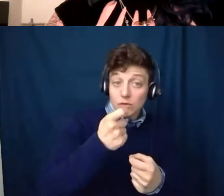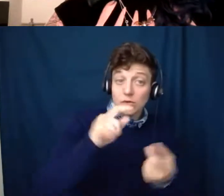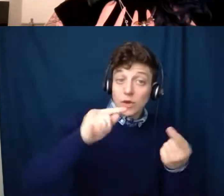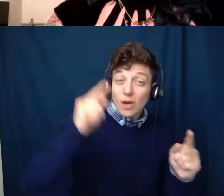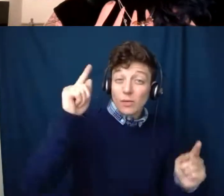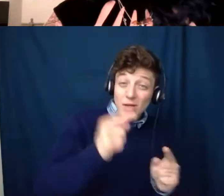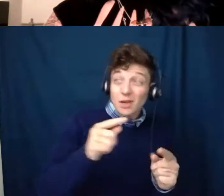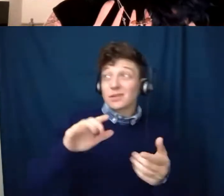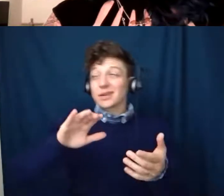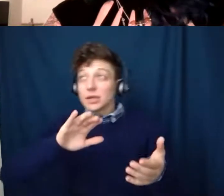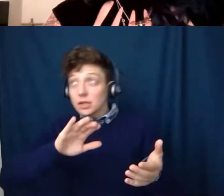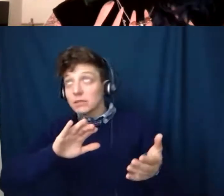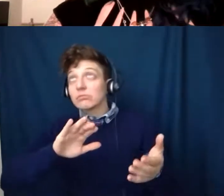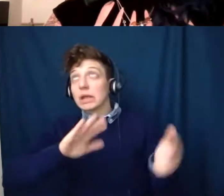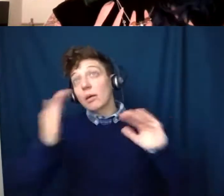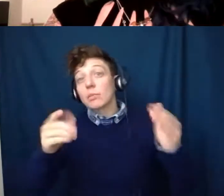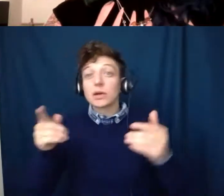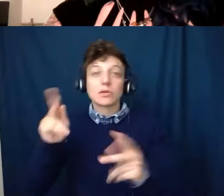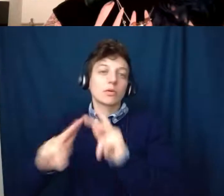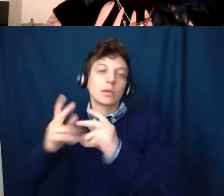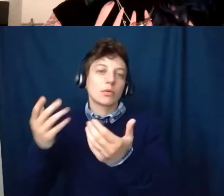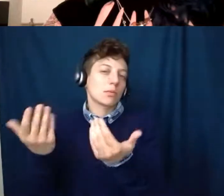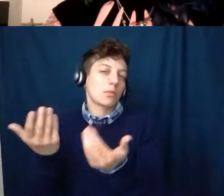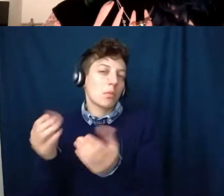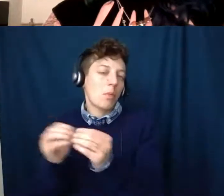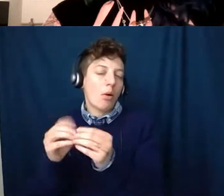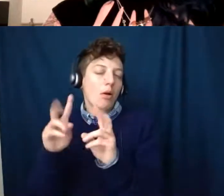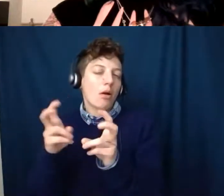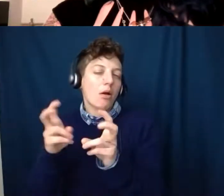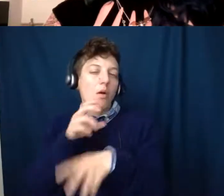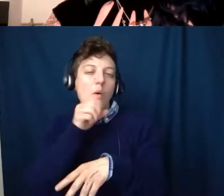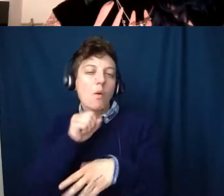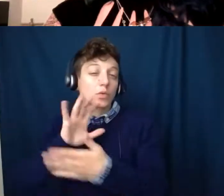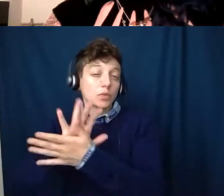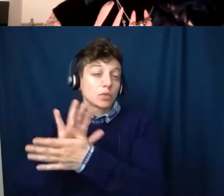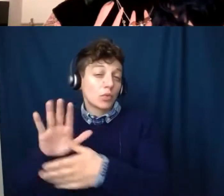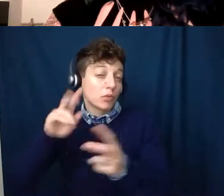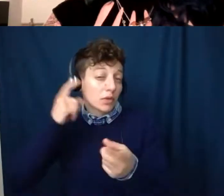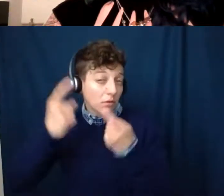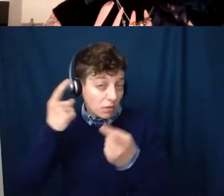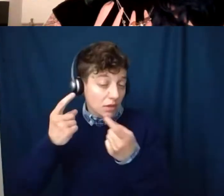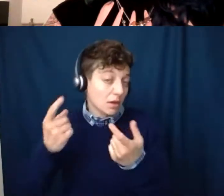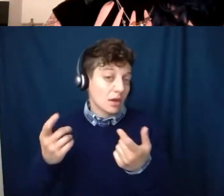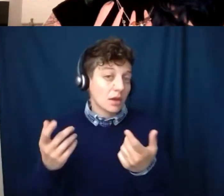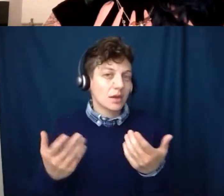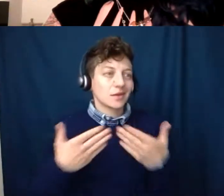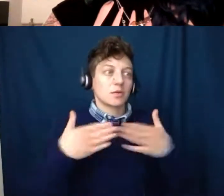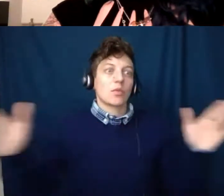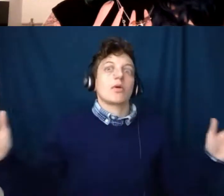in their thinking and more closed off to it? Like, is there hope in kind of poking holes in the broader